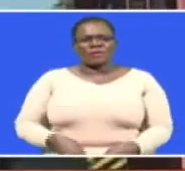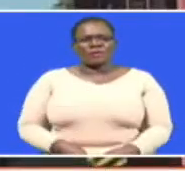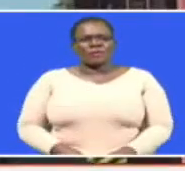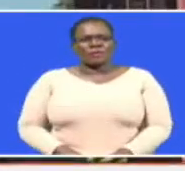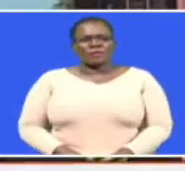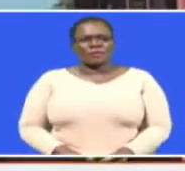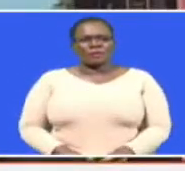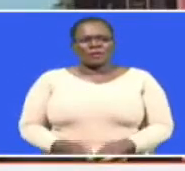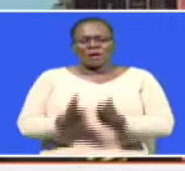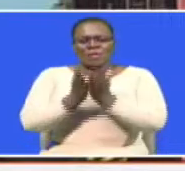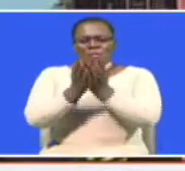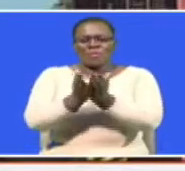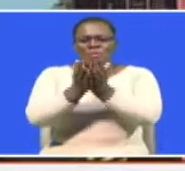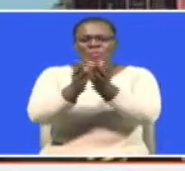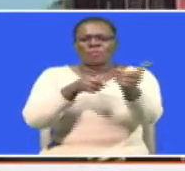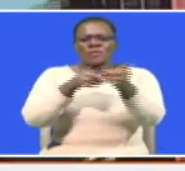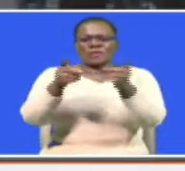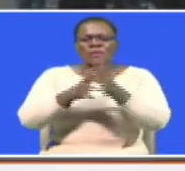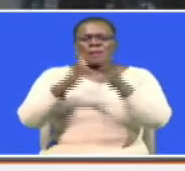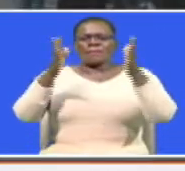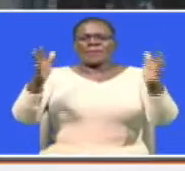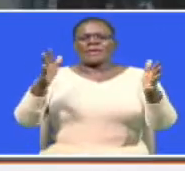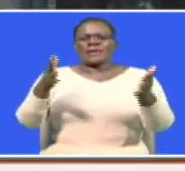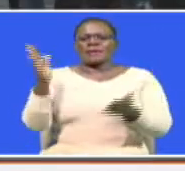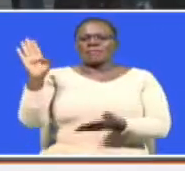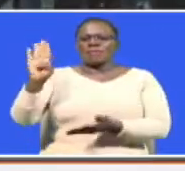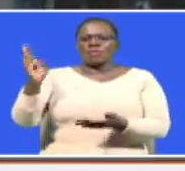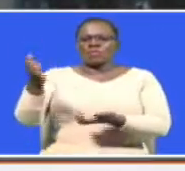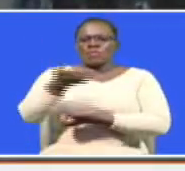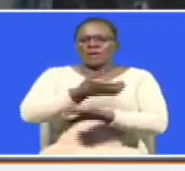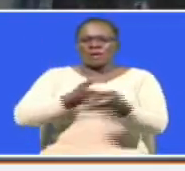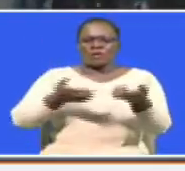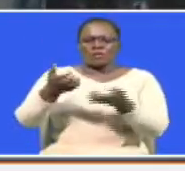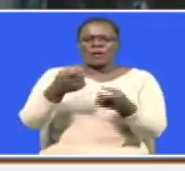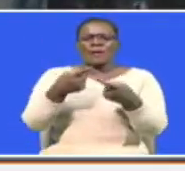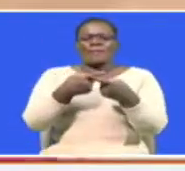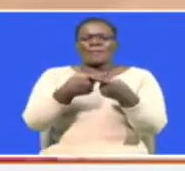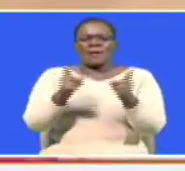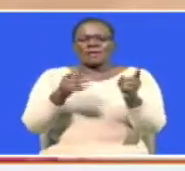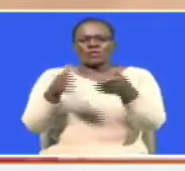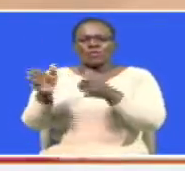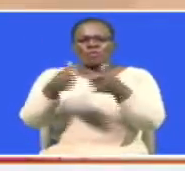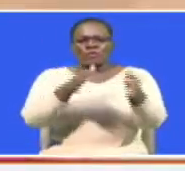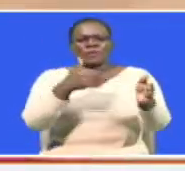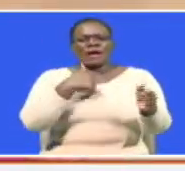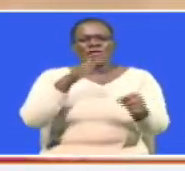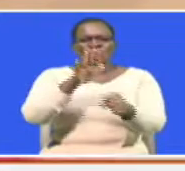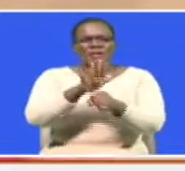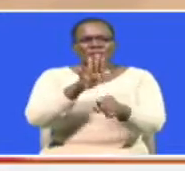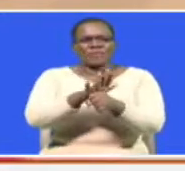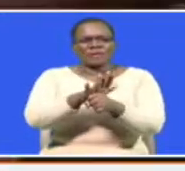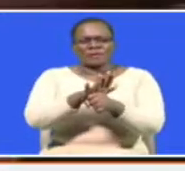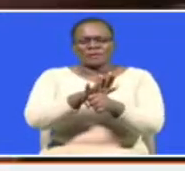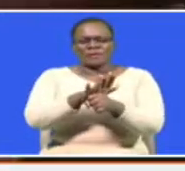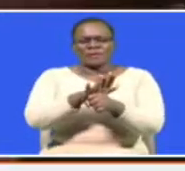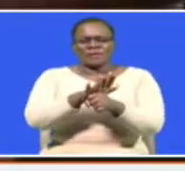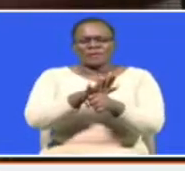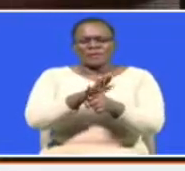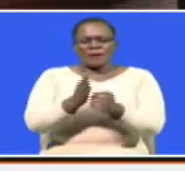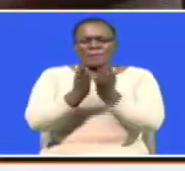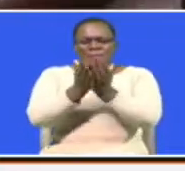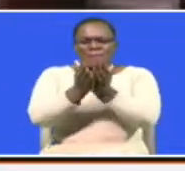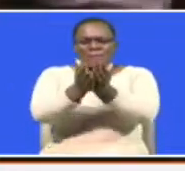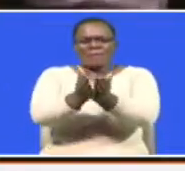Sea transport is one of the major backbone of blue economy, though there are lots of opportunities for those working as